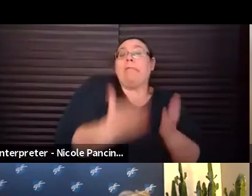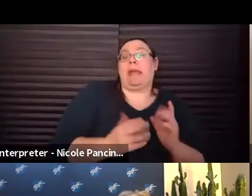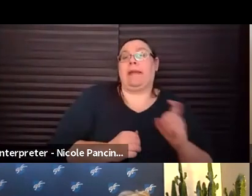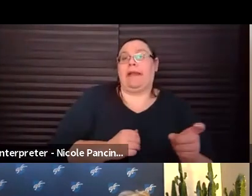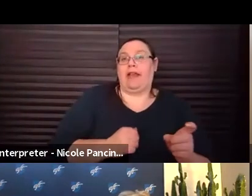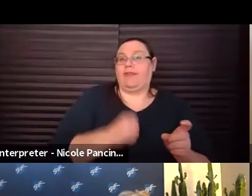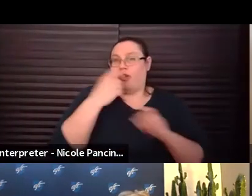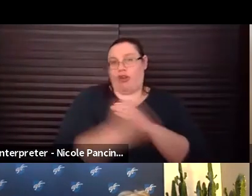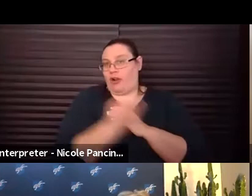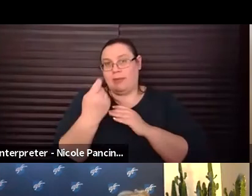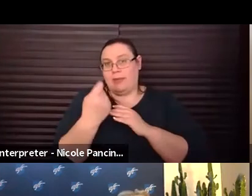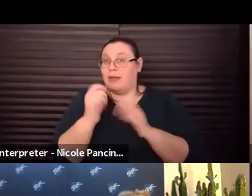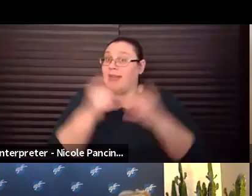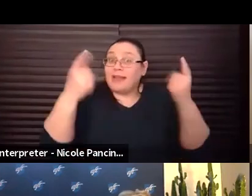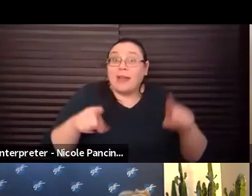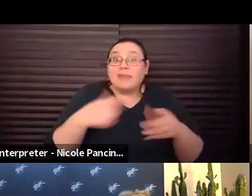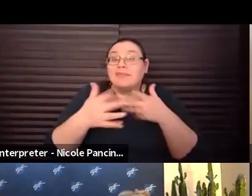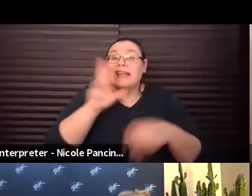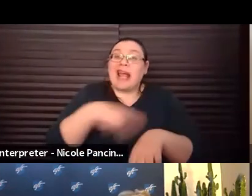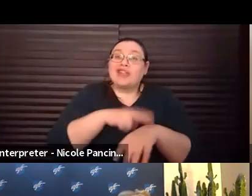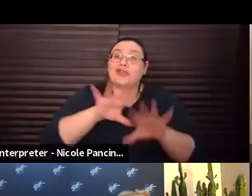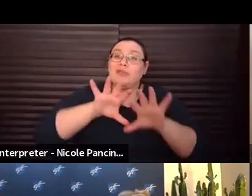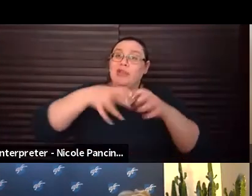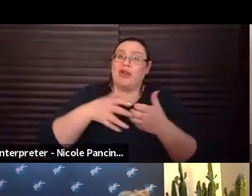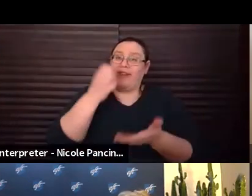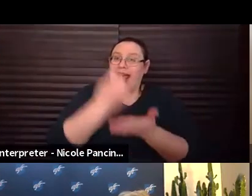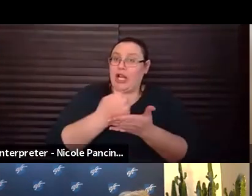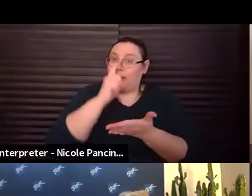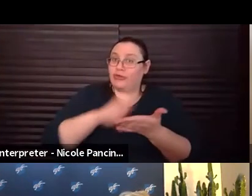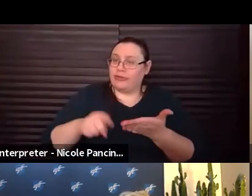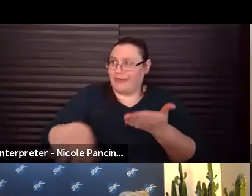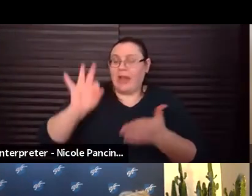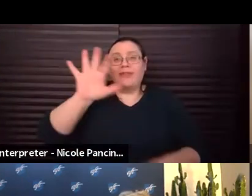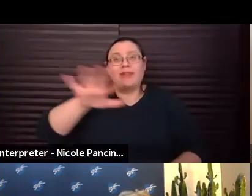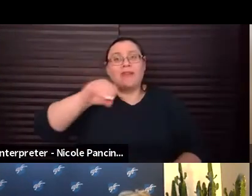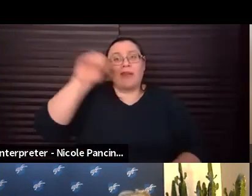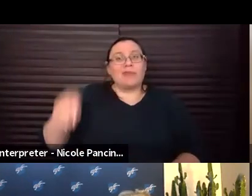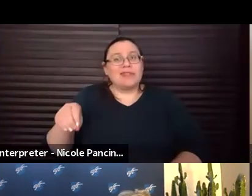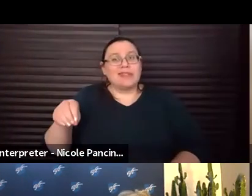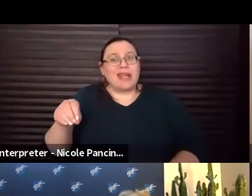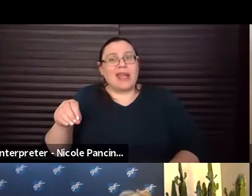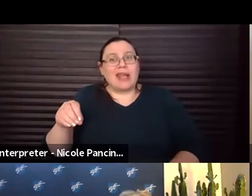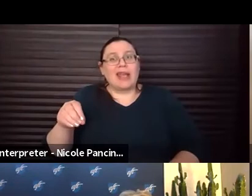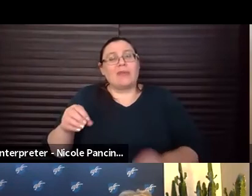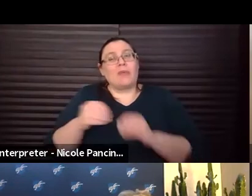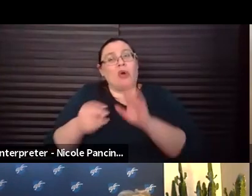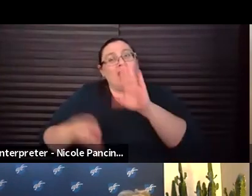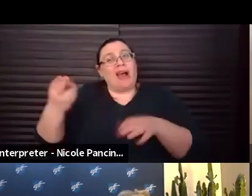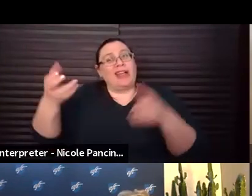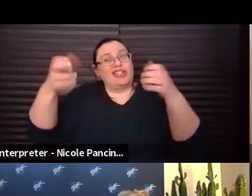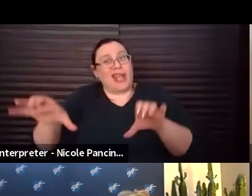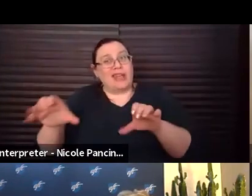This is the case, even though the National Bureau of Economic Research found 55% higher likelihoods that they would